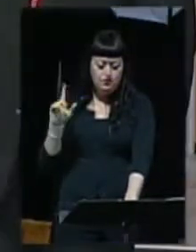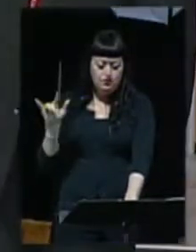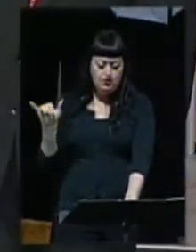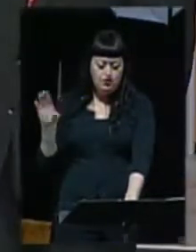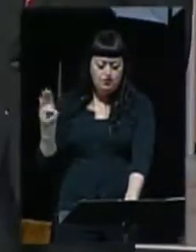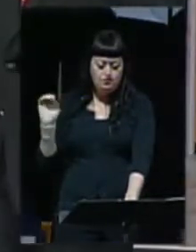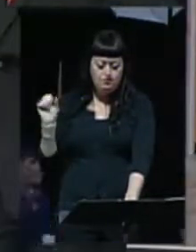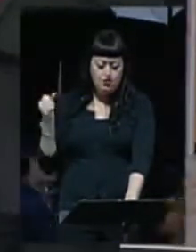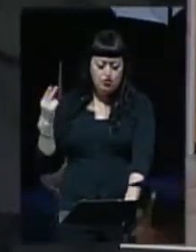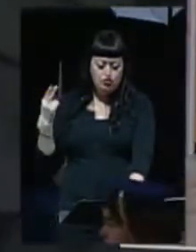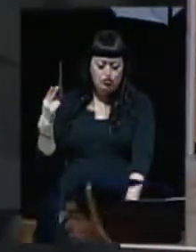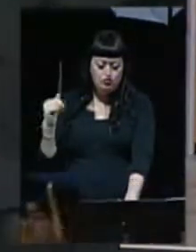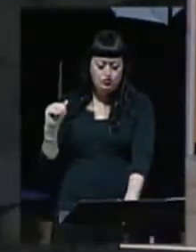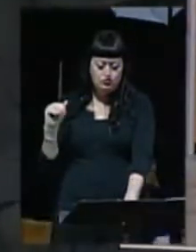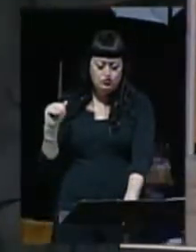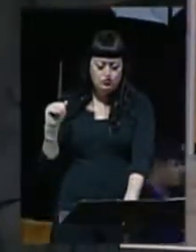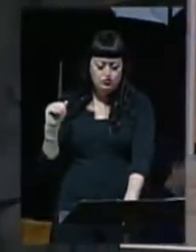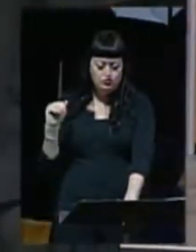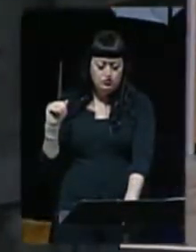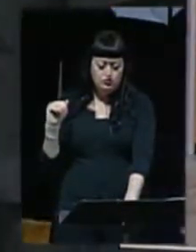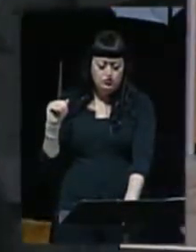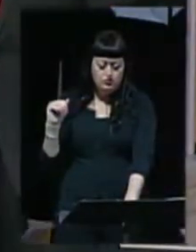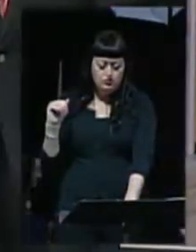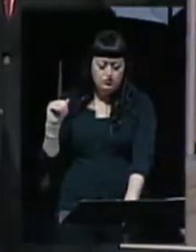Carly Bosch.